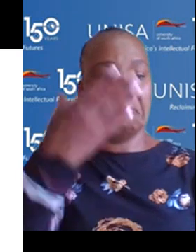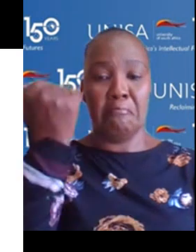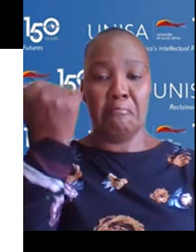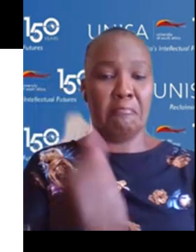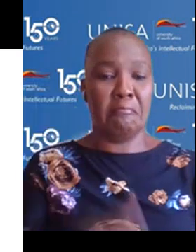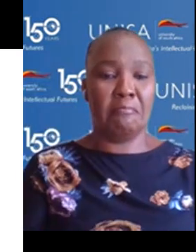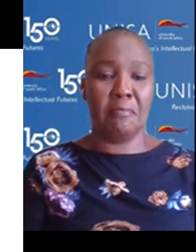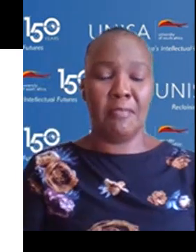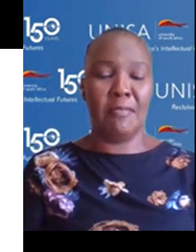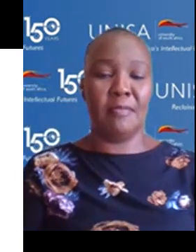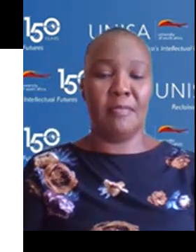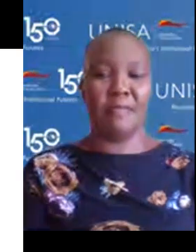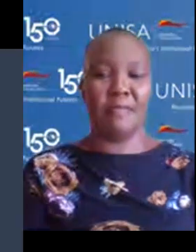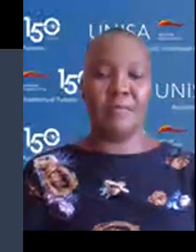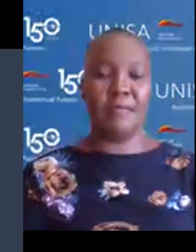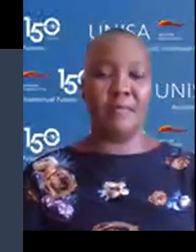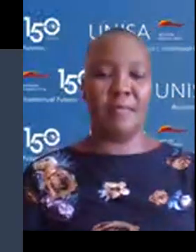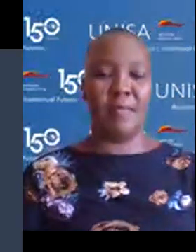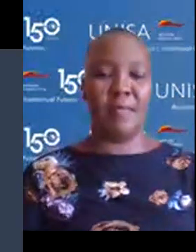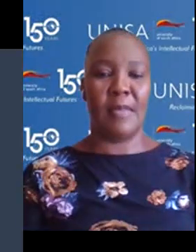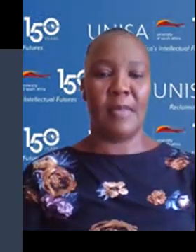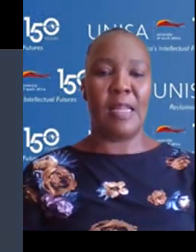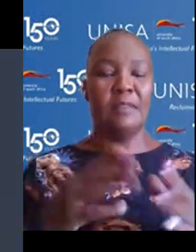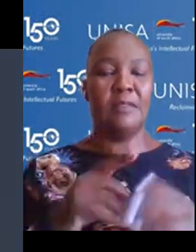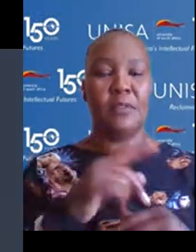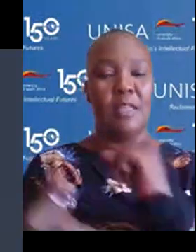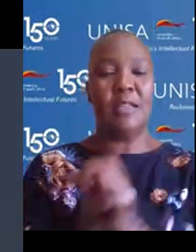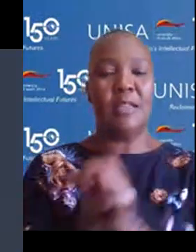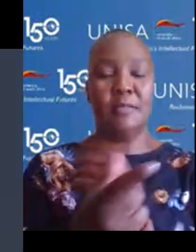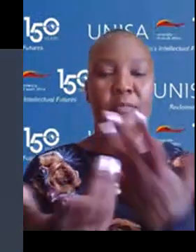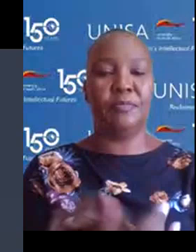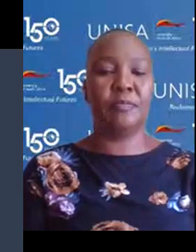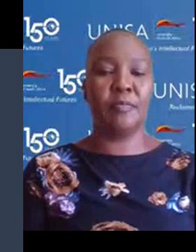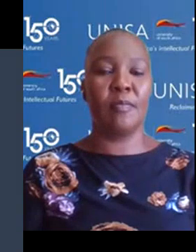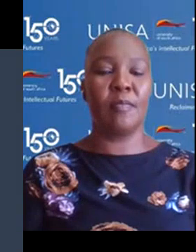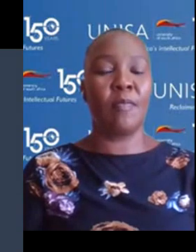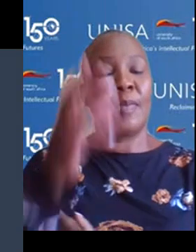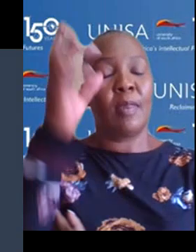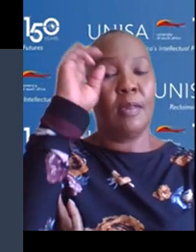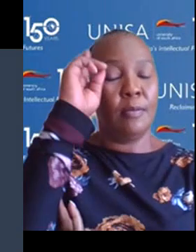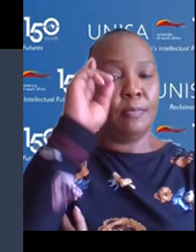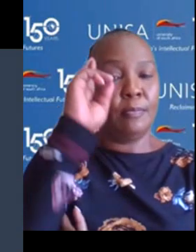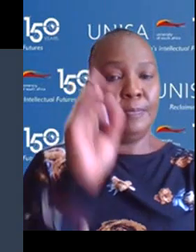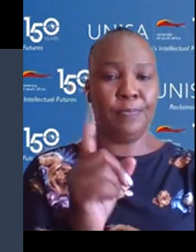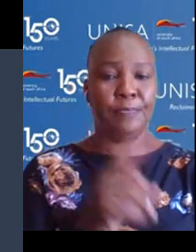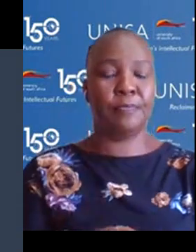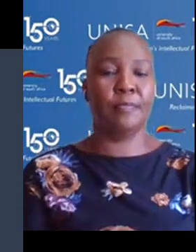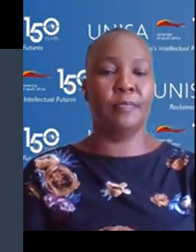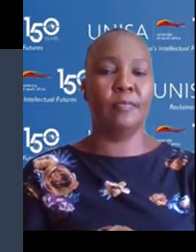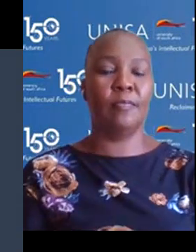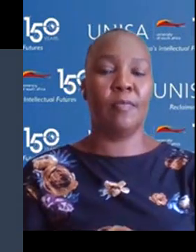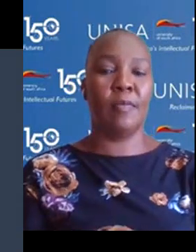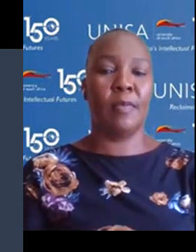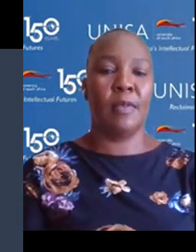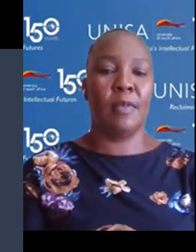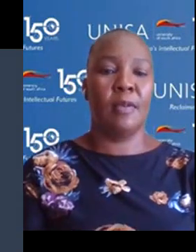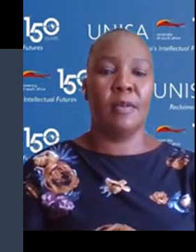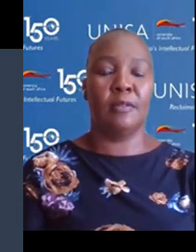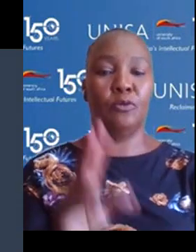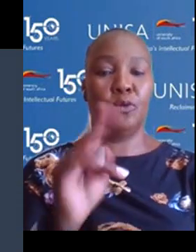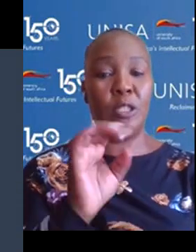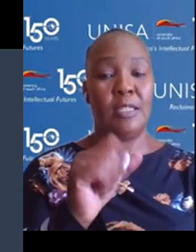Okay, great. So let's get started with this section. So just remember, we have covered it before, but if you're a